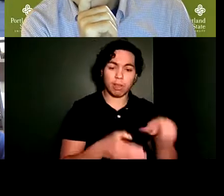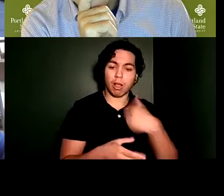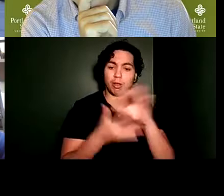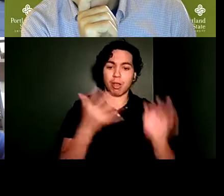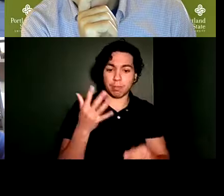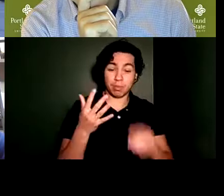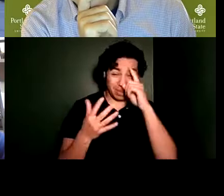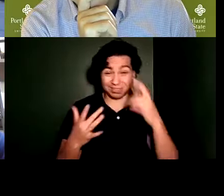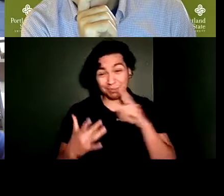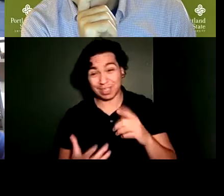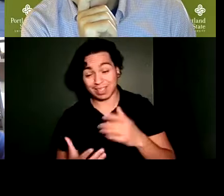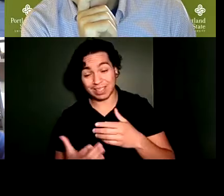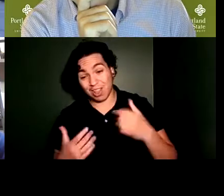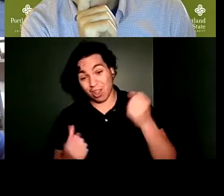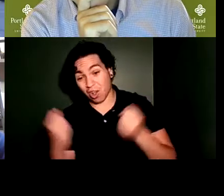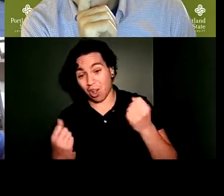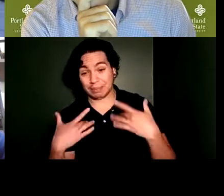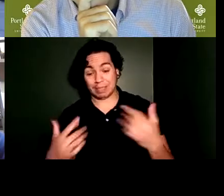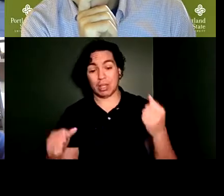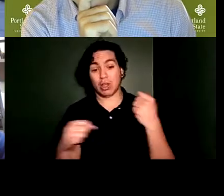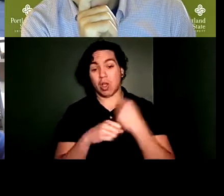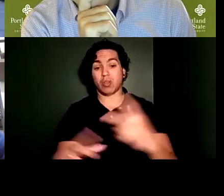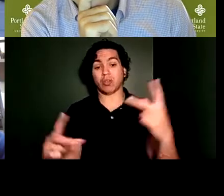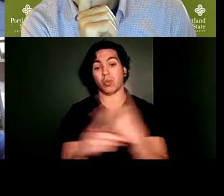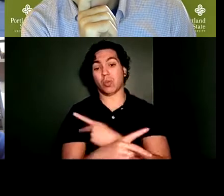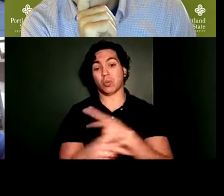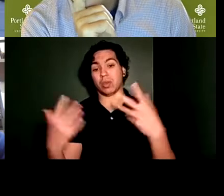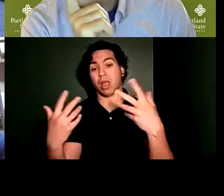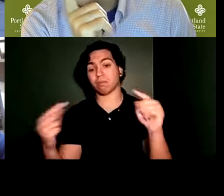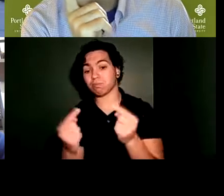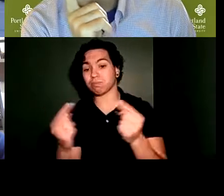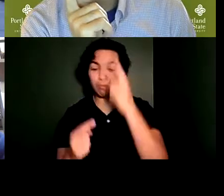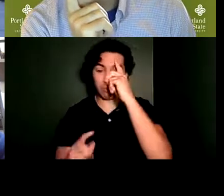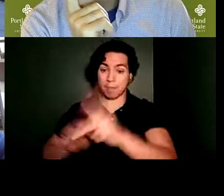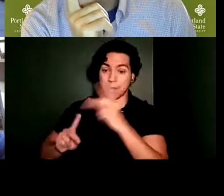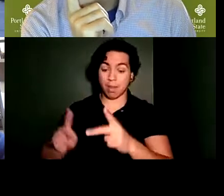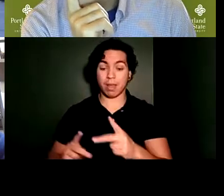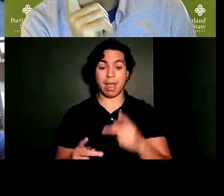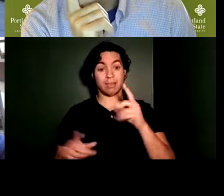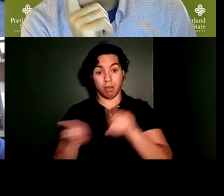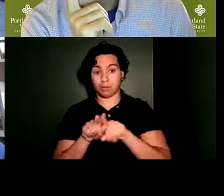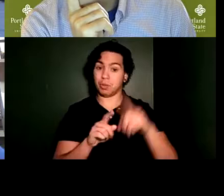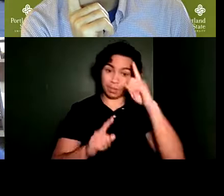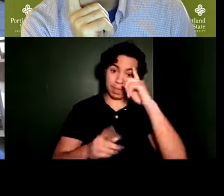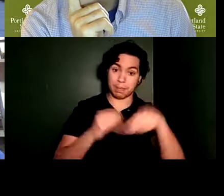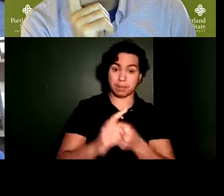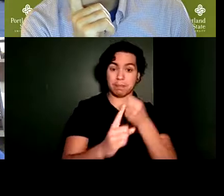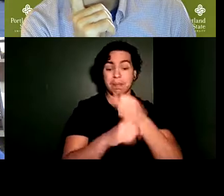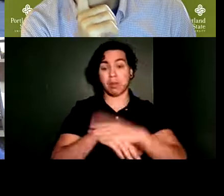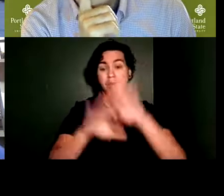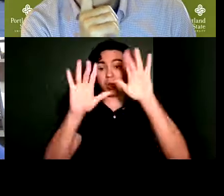all the other, you know, negative externalities of driving, with our climate, with air pollution. And so, you know, that is really